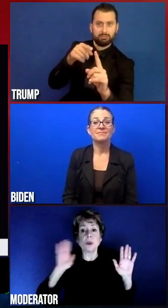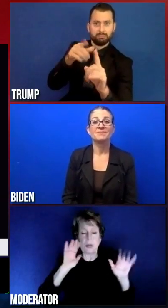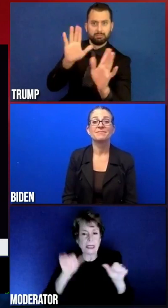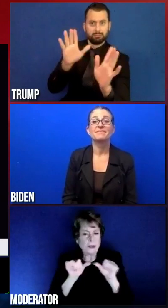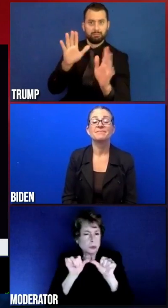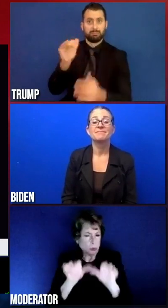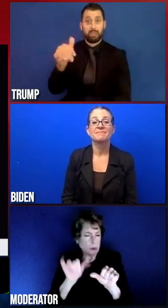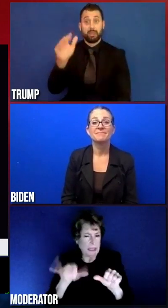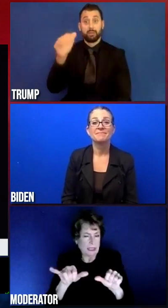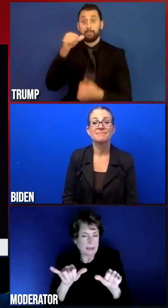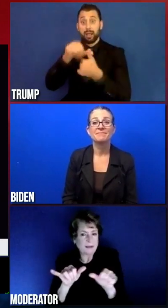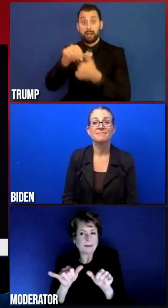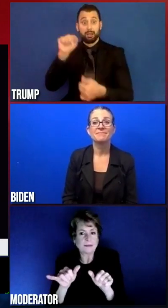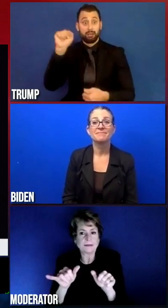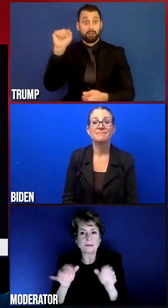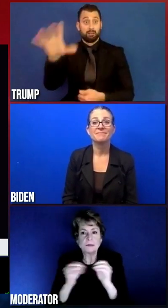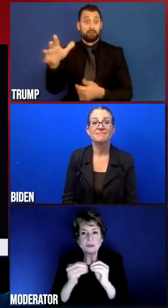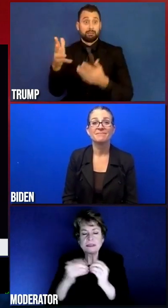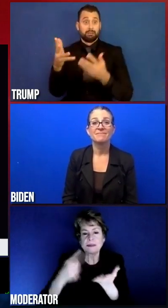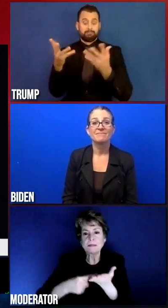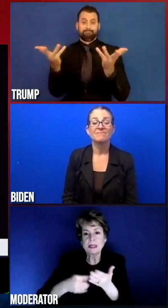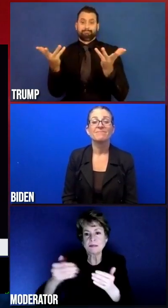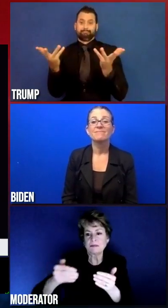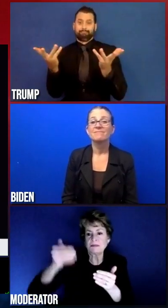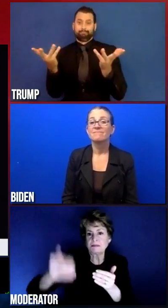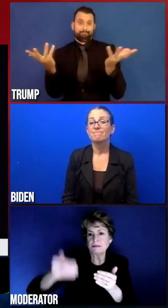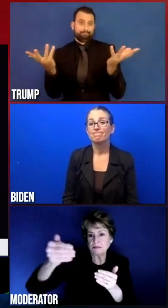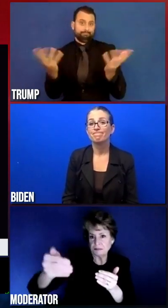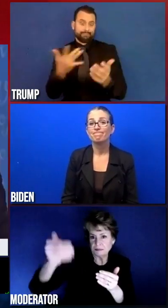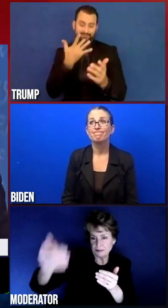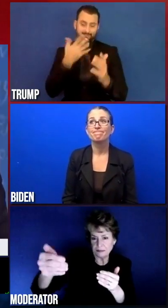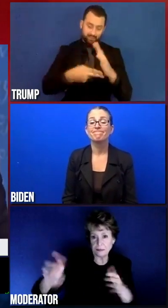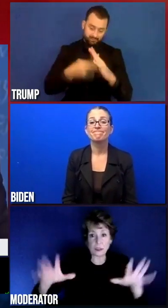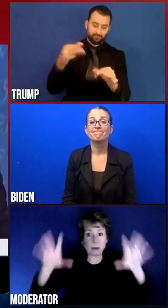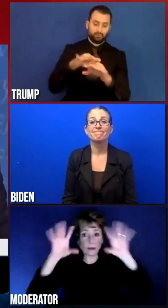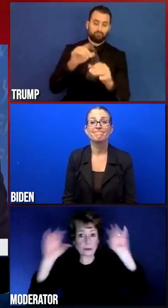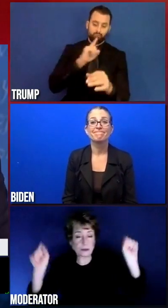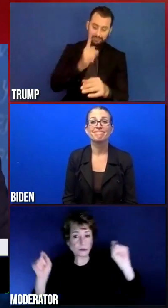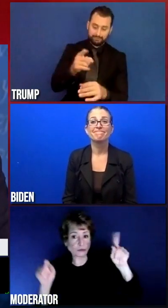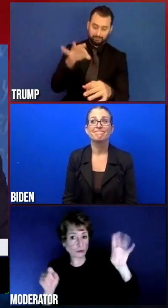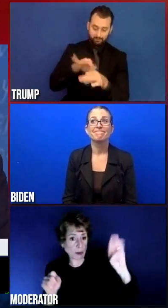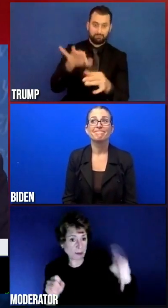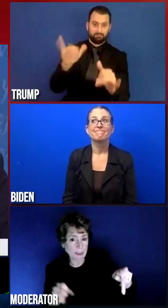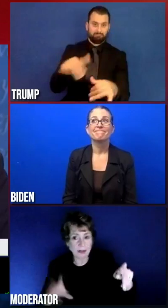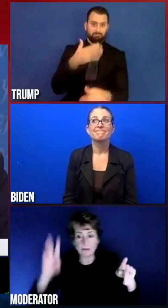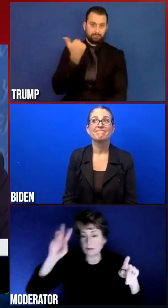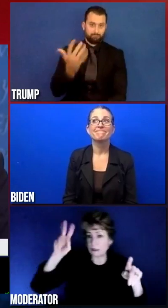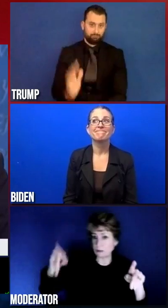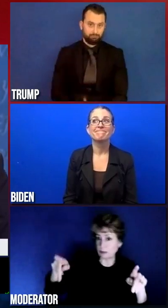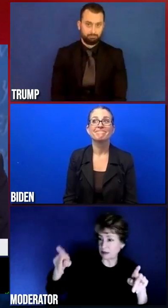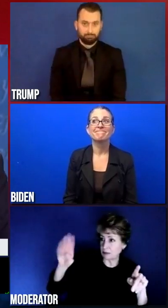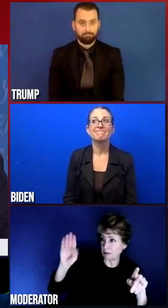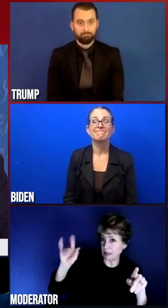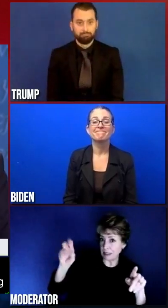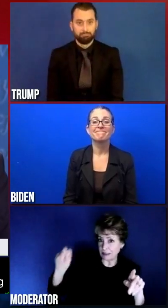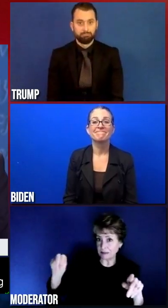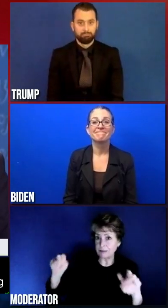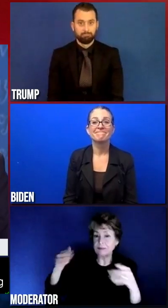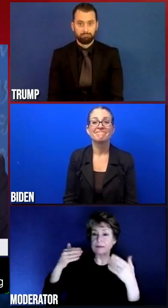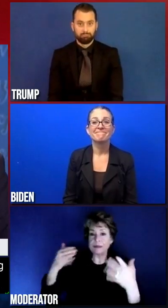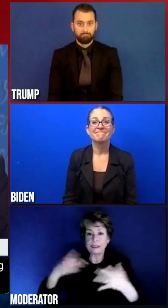debates as we go on. President Trump, Vice President Biden, it's been an interesting hour and a half. I want to thank you both